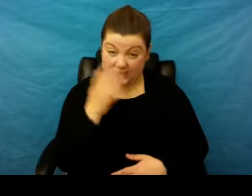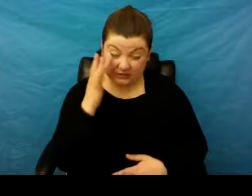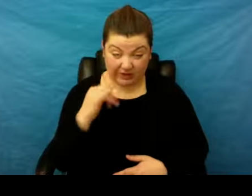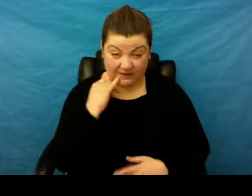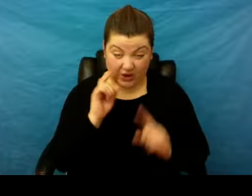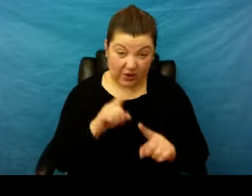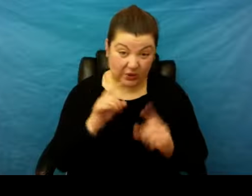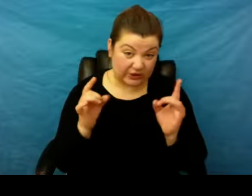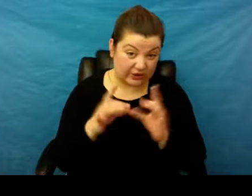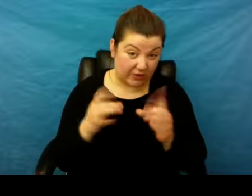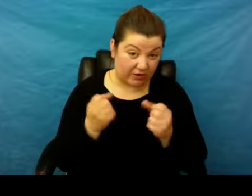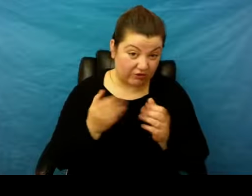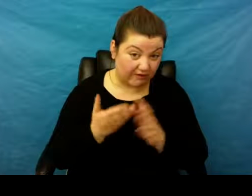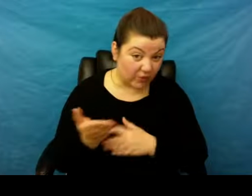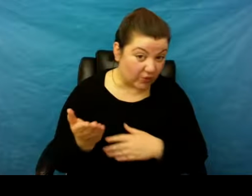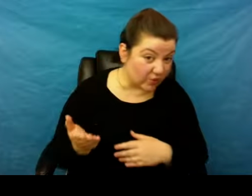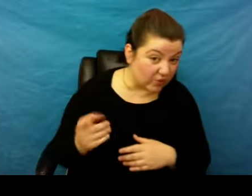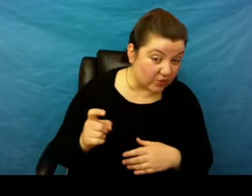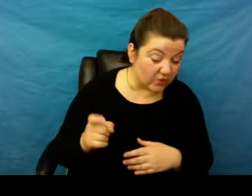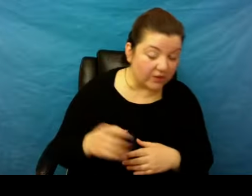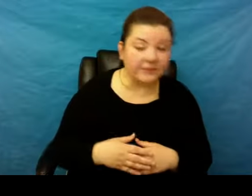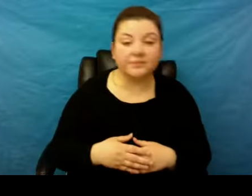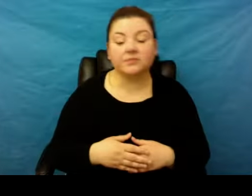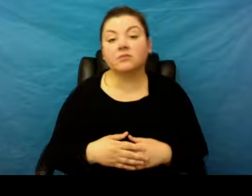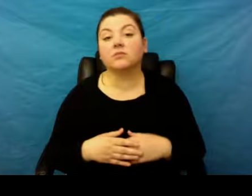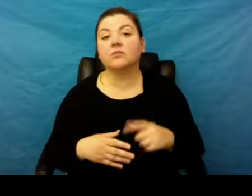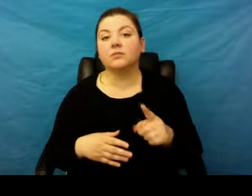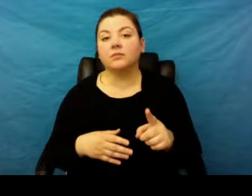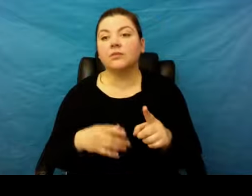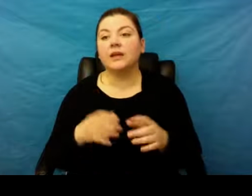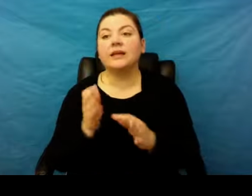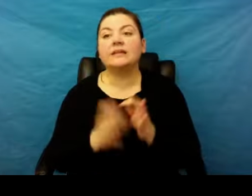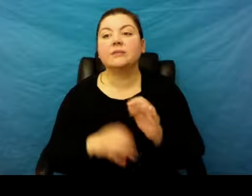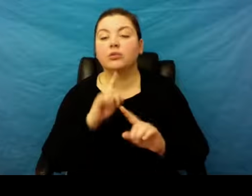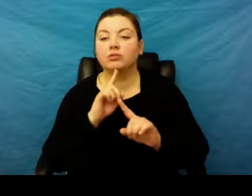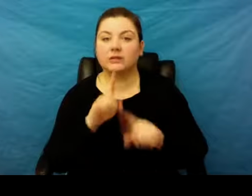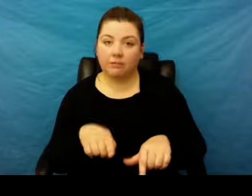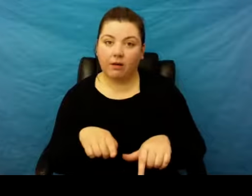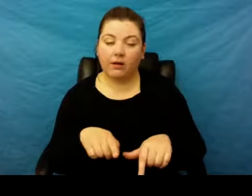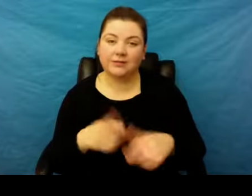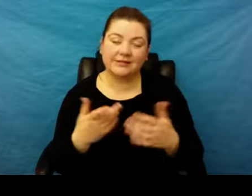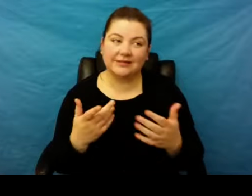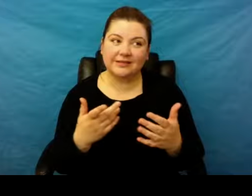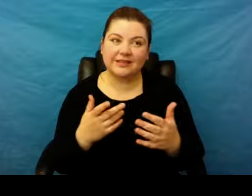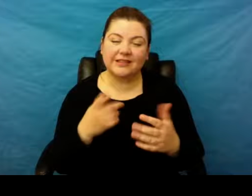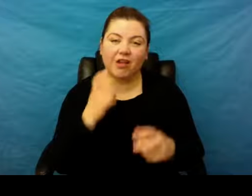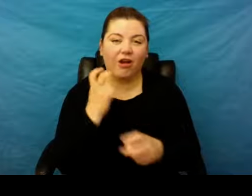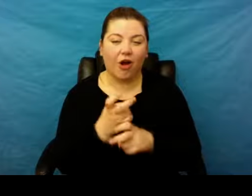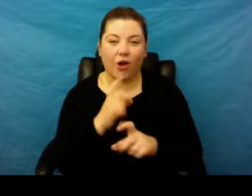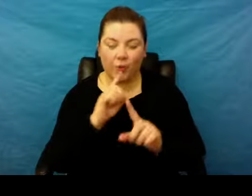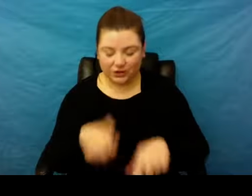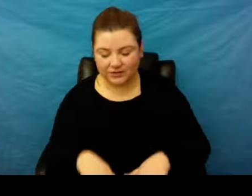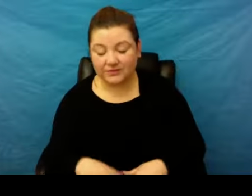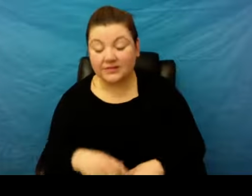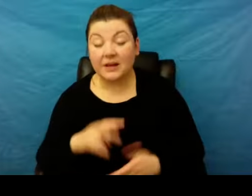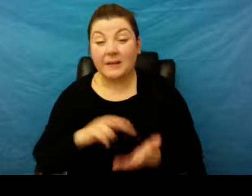I think that's a complicated question. I think if the simple question is, can both the Starbucks barista and you safely interact through